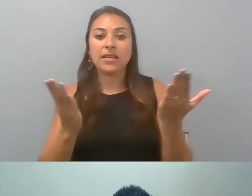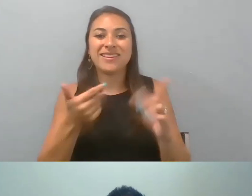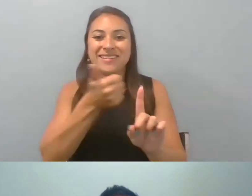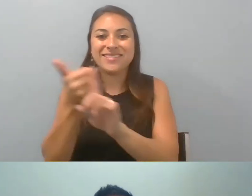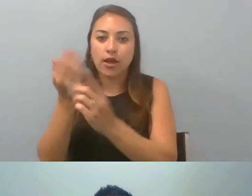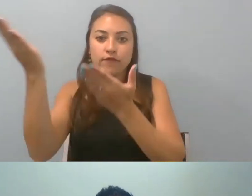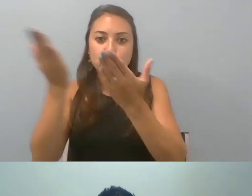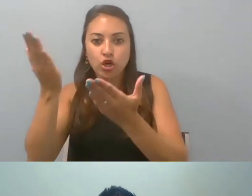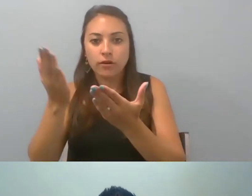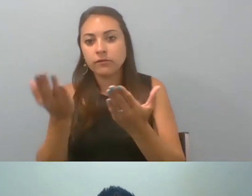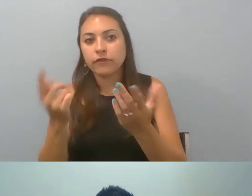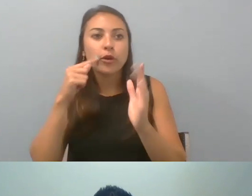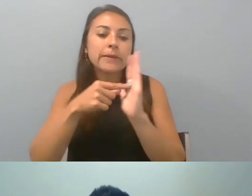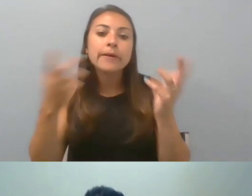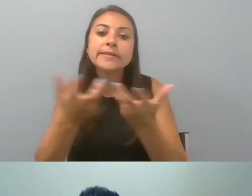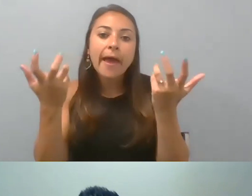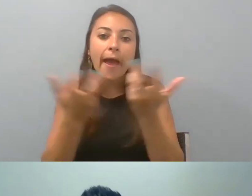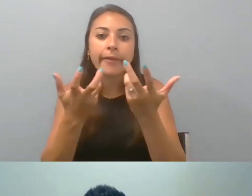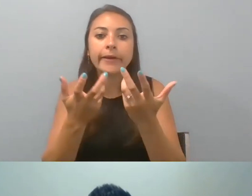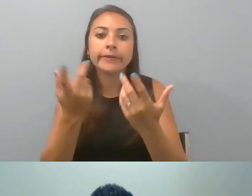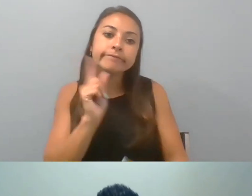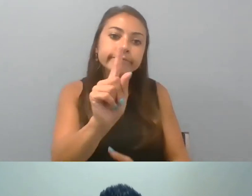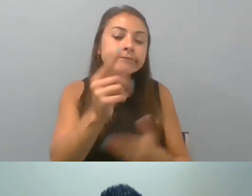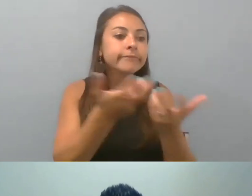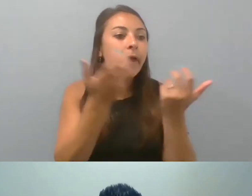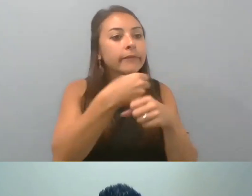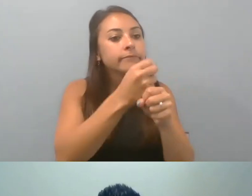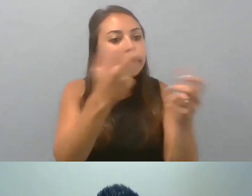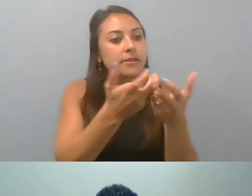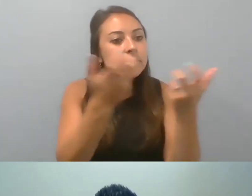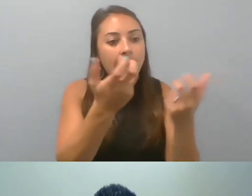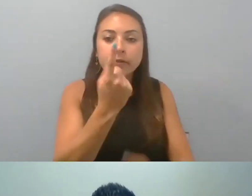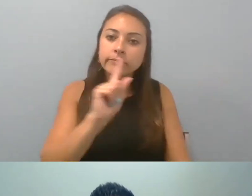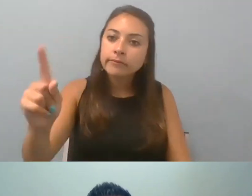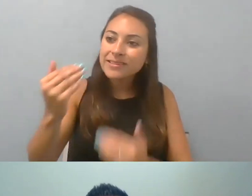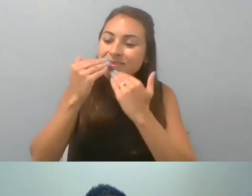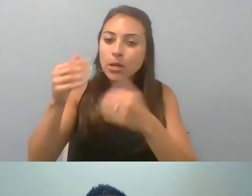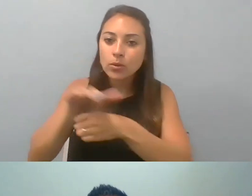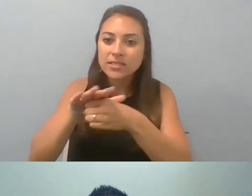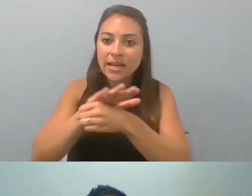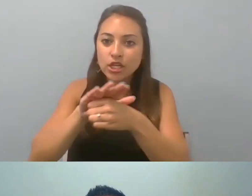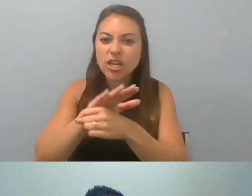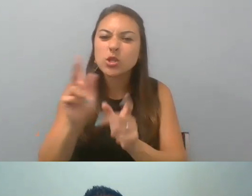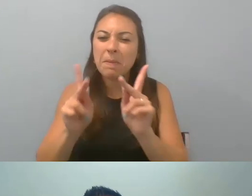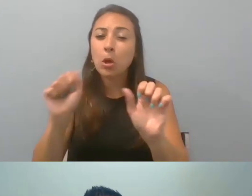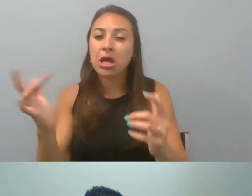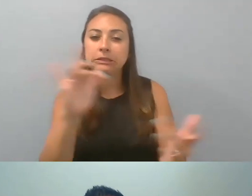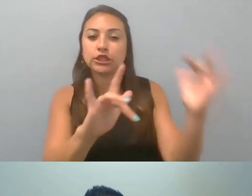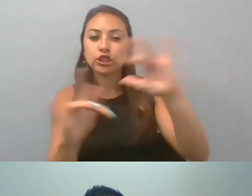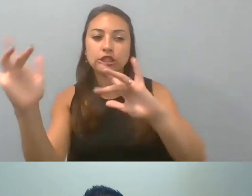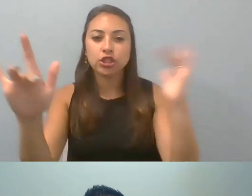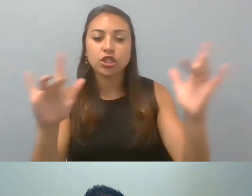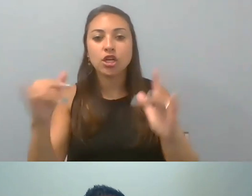salad bar. Someone's going to a deli station making their own sandwich. So there are a lot of opportunities for cross contact. So if someone